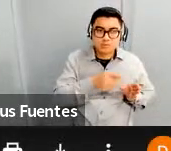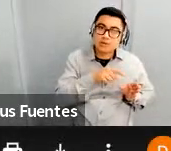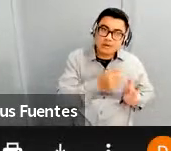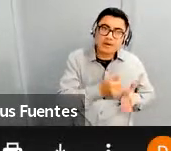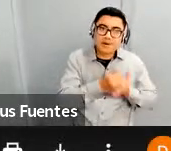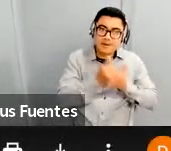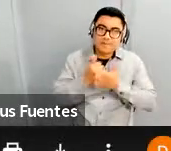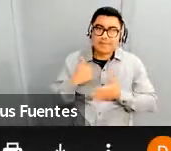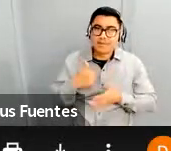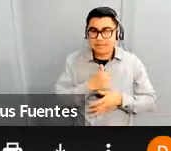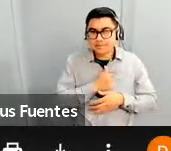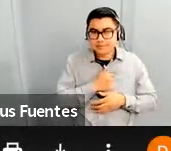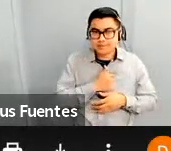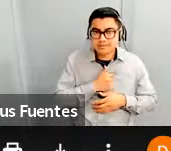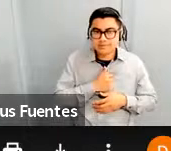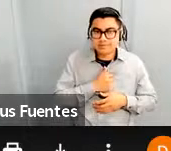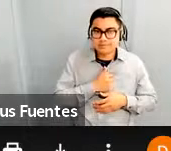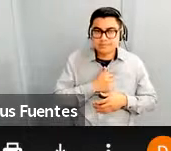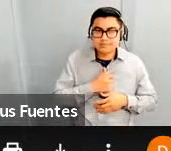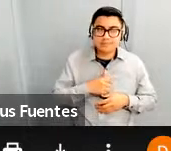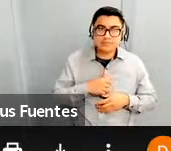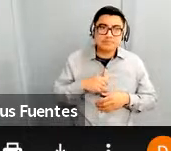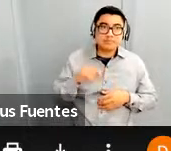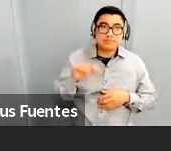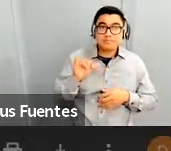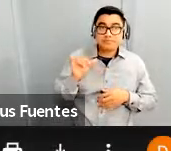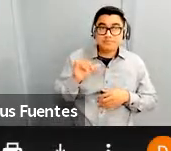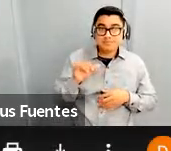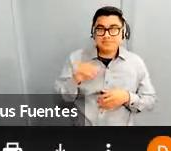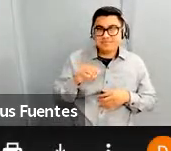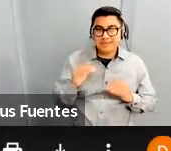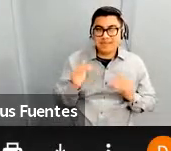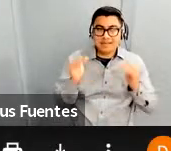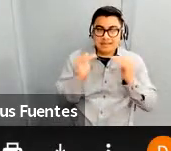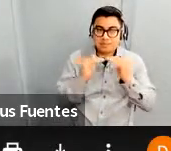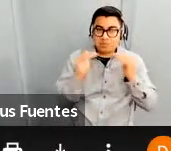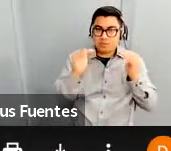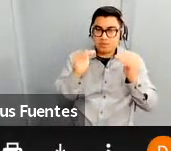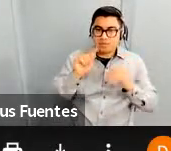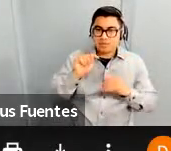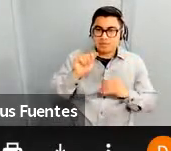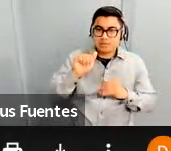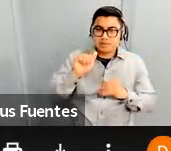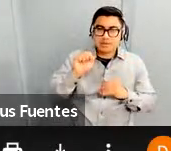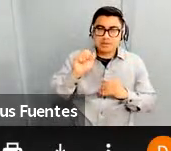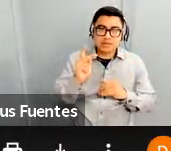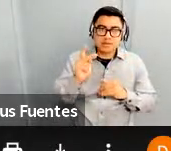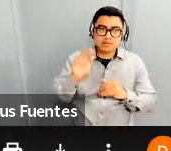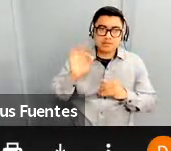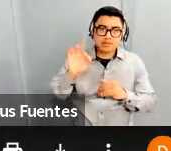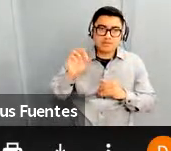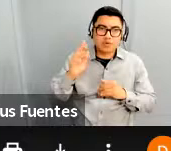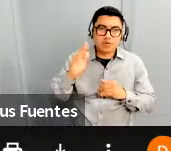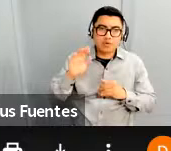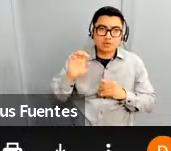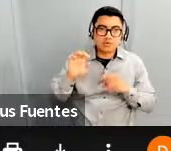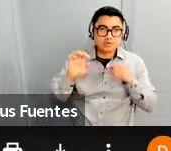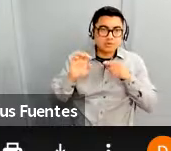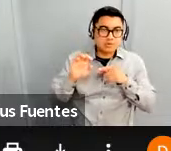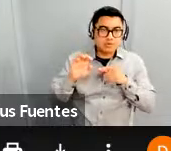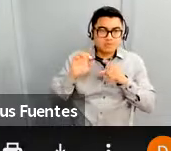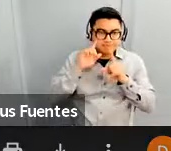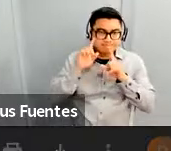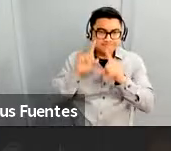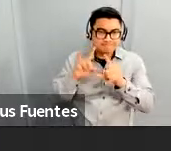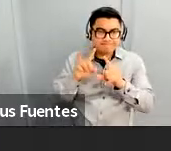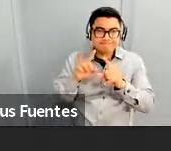I think I will stop there. I talked about the equity task force. So they are in the beginning stages of their work. We also have hired